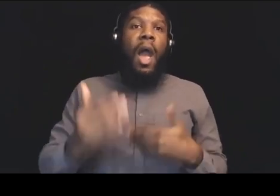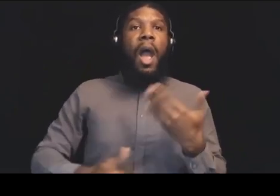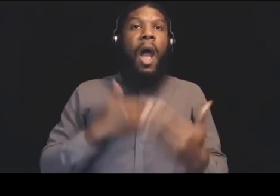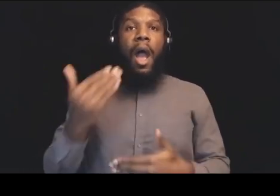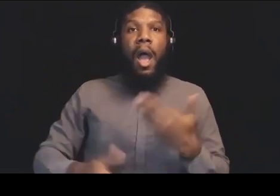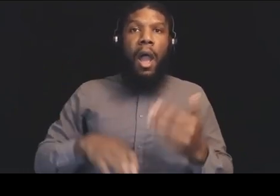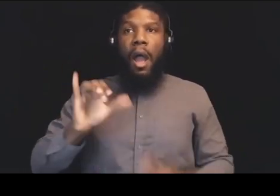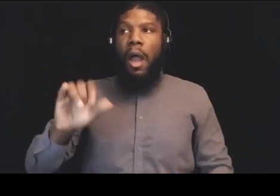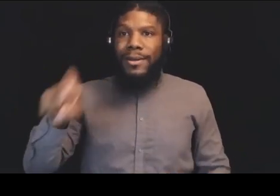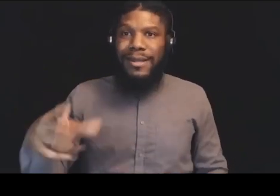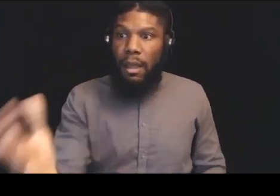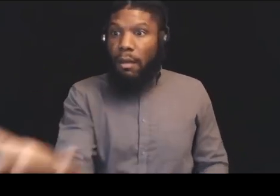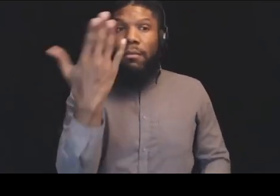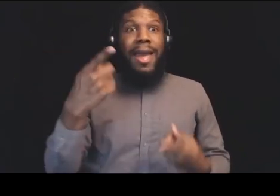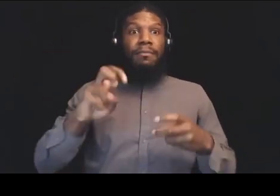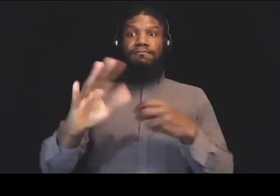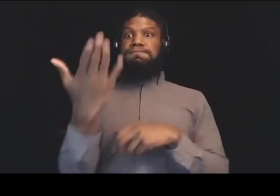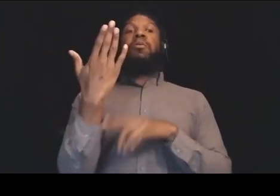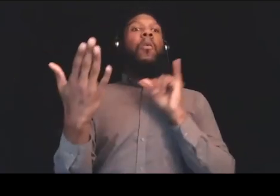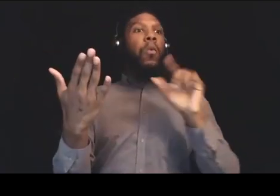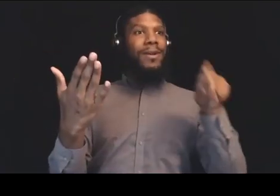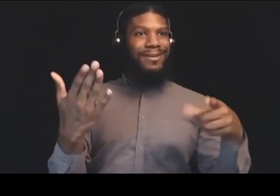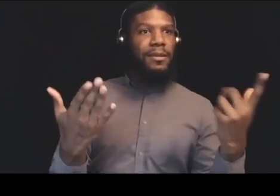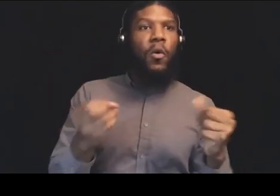until we hear about others doing it. So that's helpful.